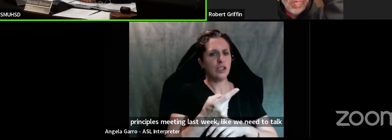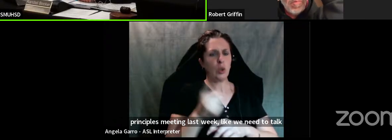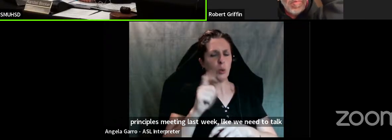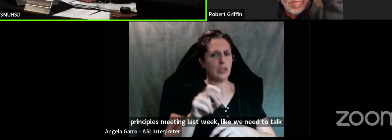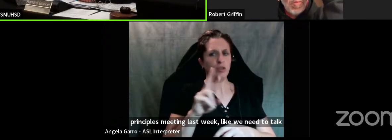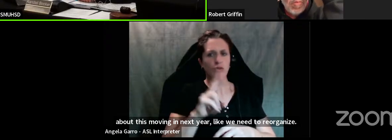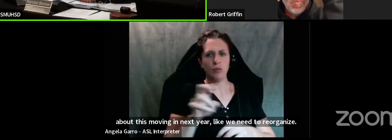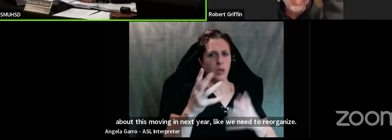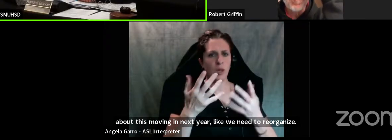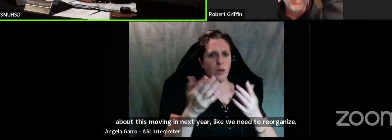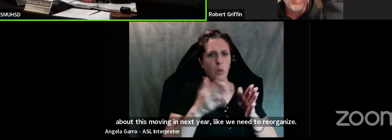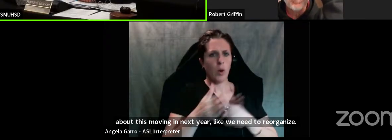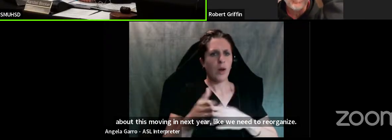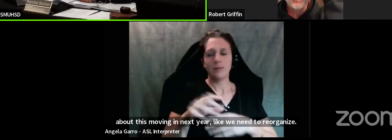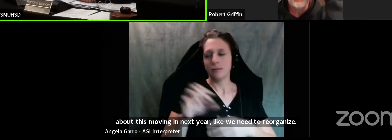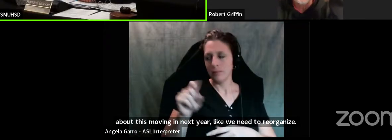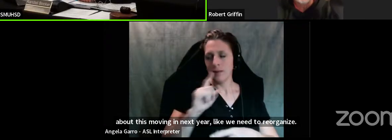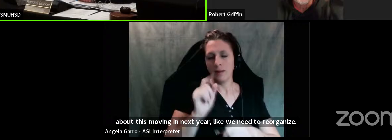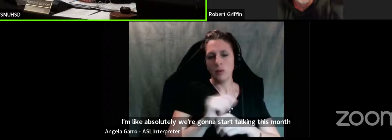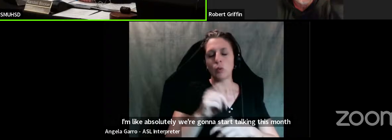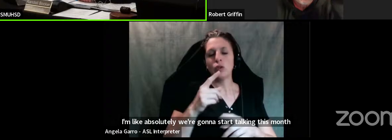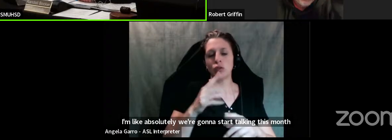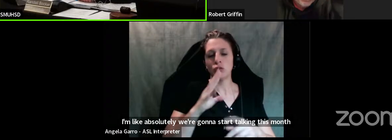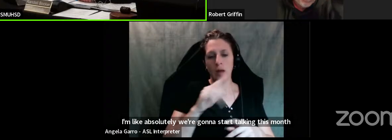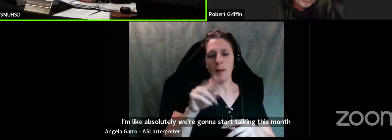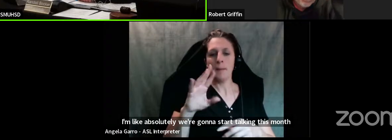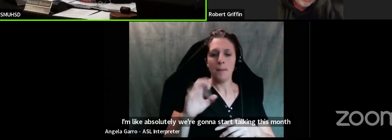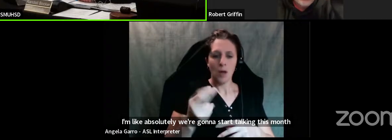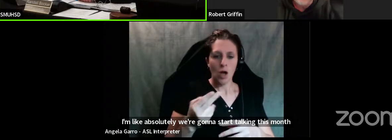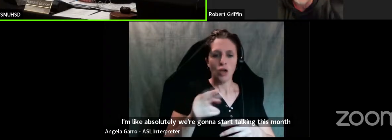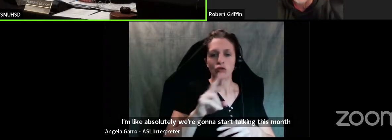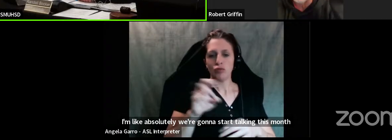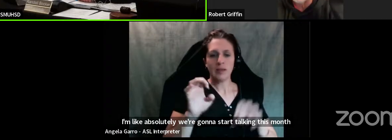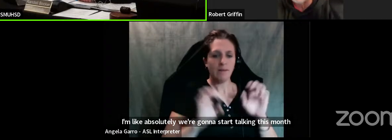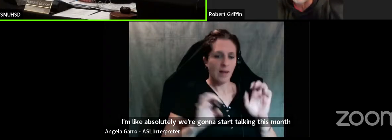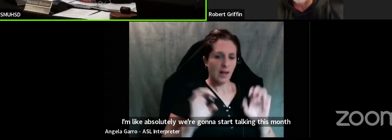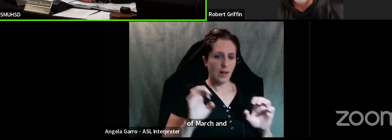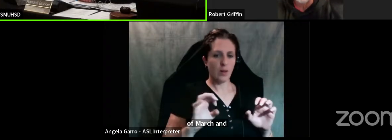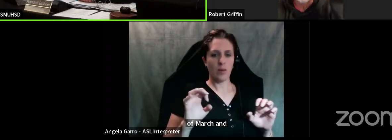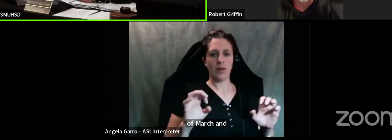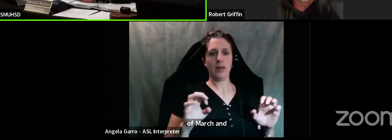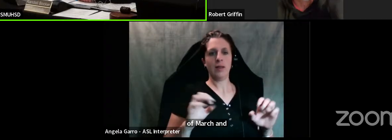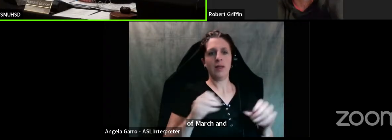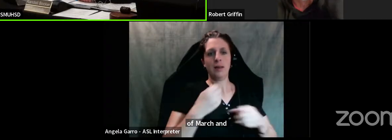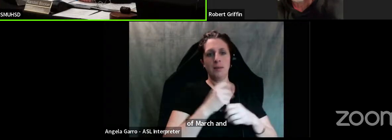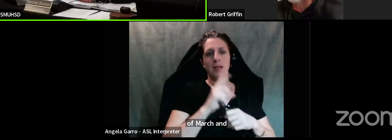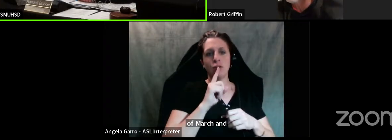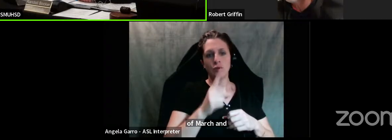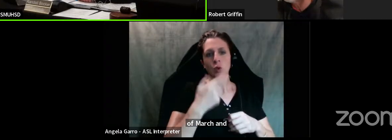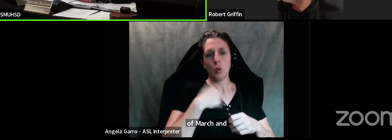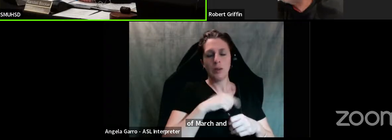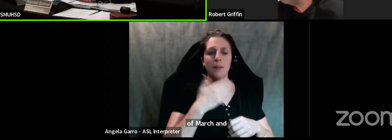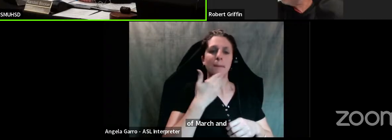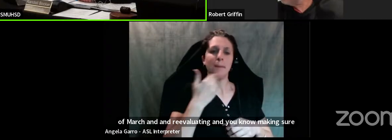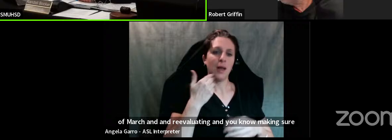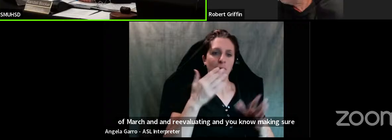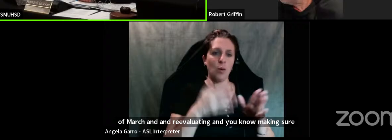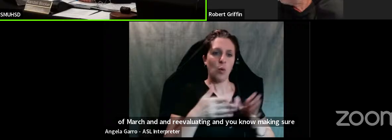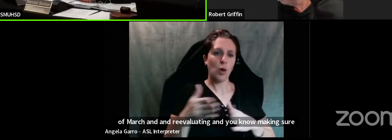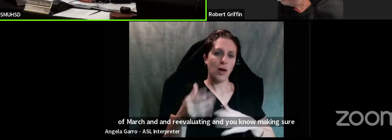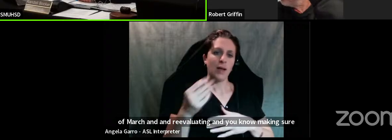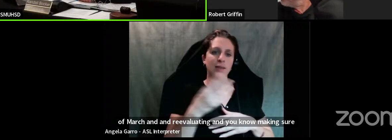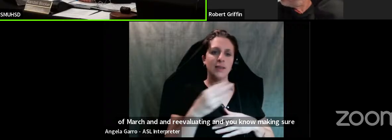start talking this month of March and reevaluating and, making sure we're better organized and